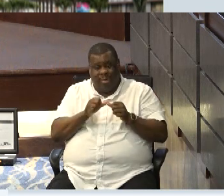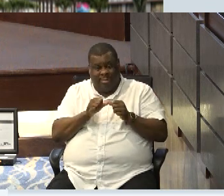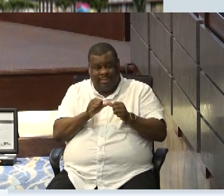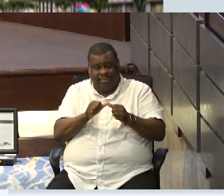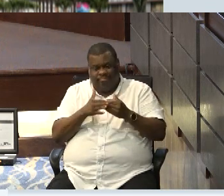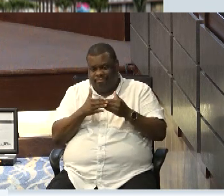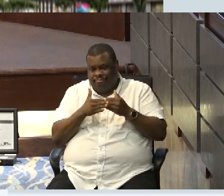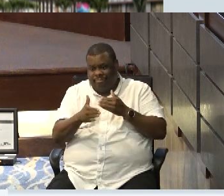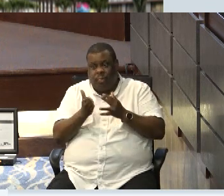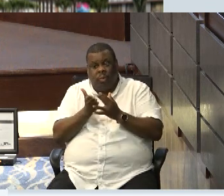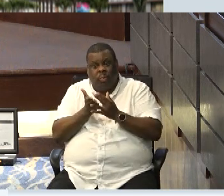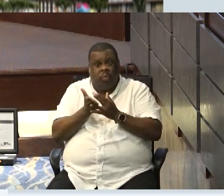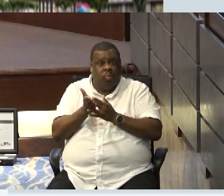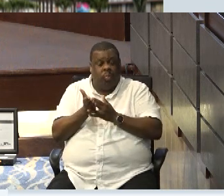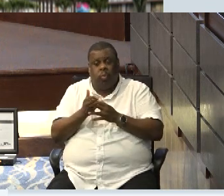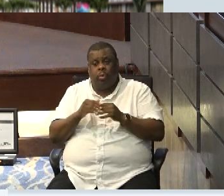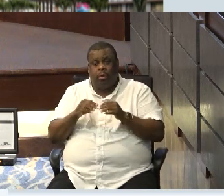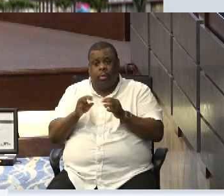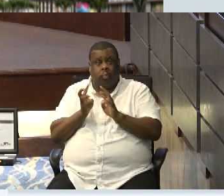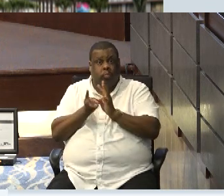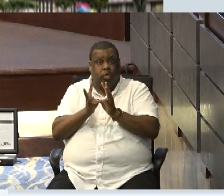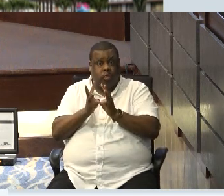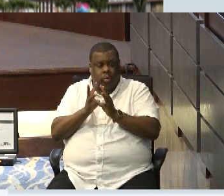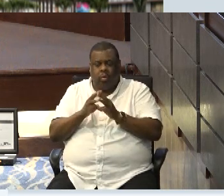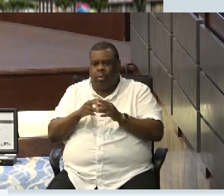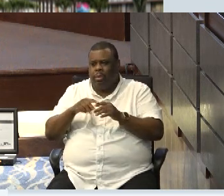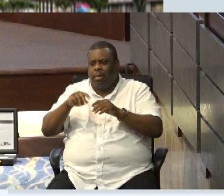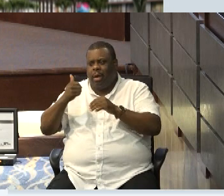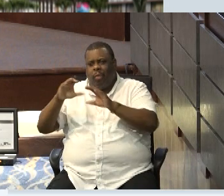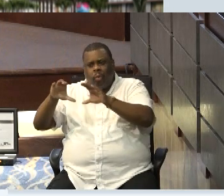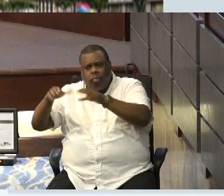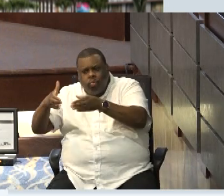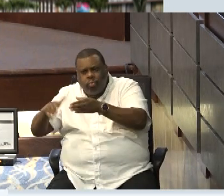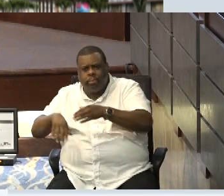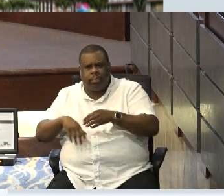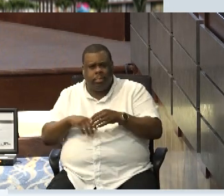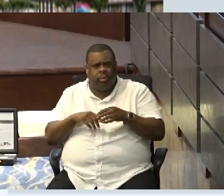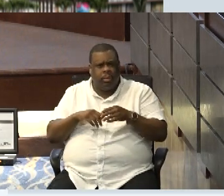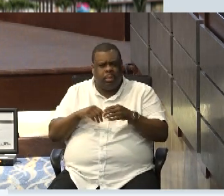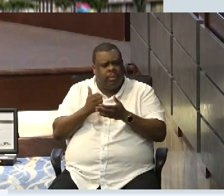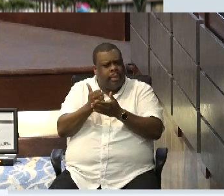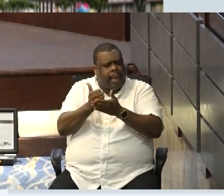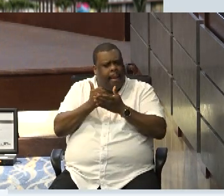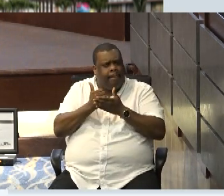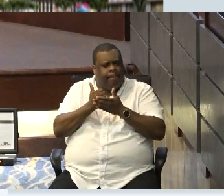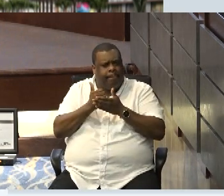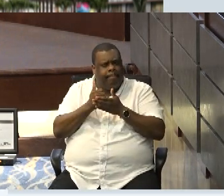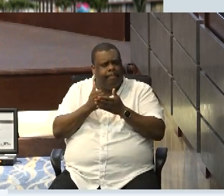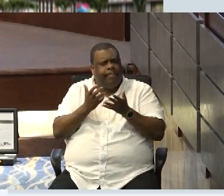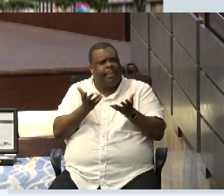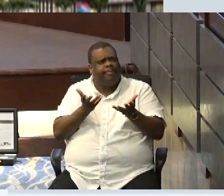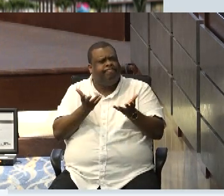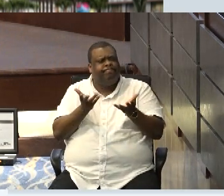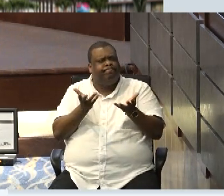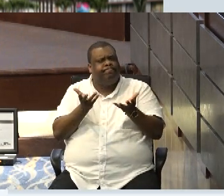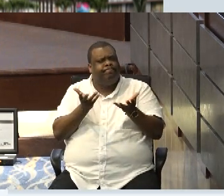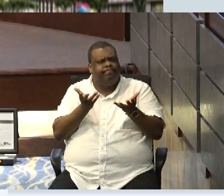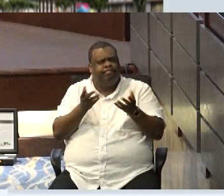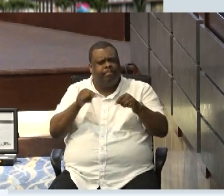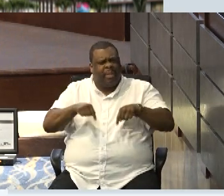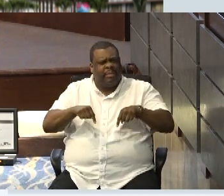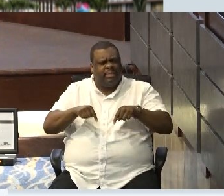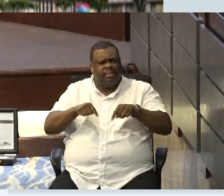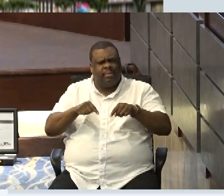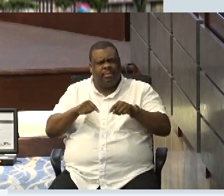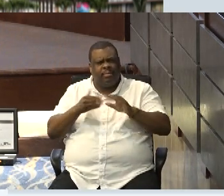with various focus groups and leadership groups and some public dialogue to help flesh out what does this community